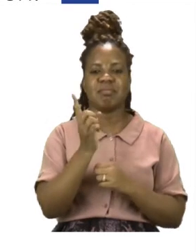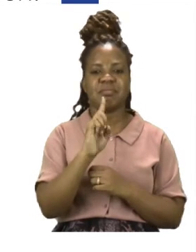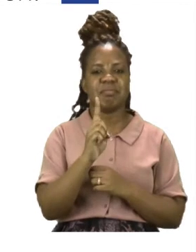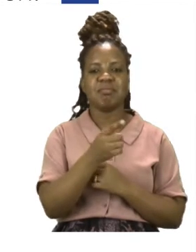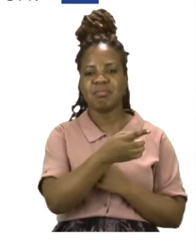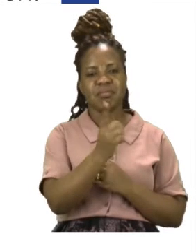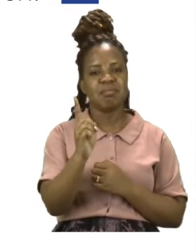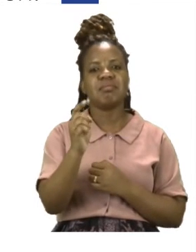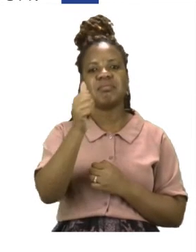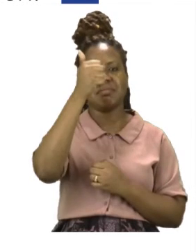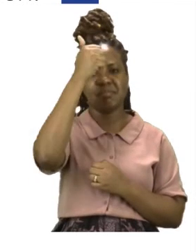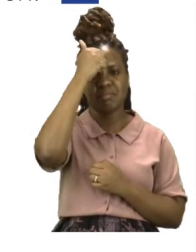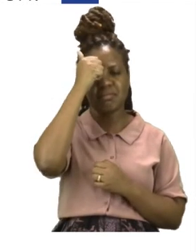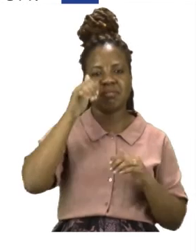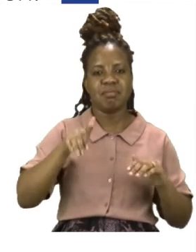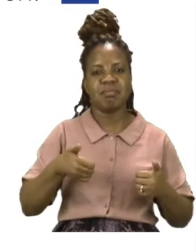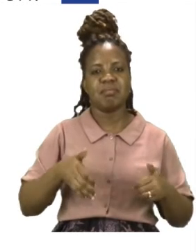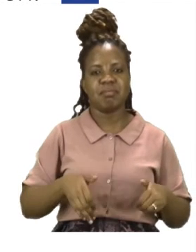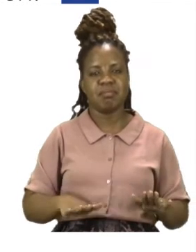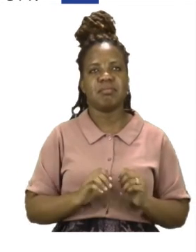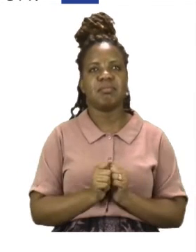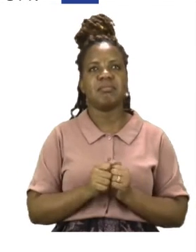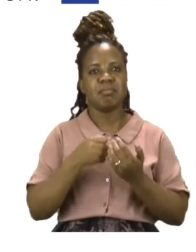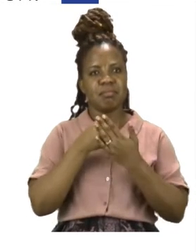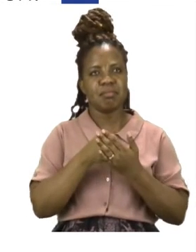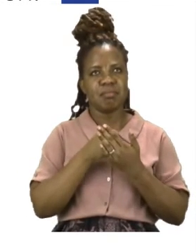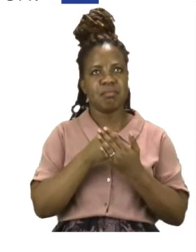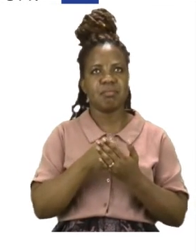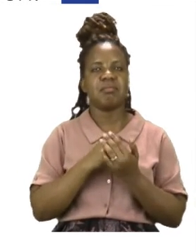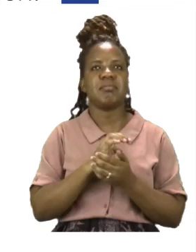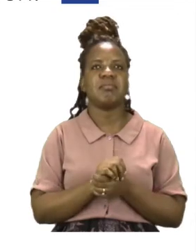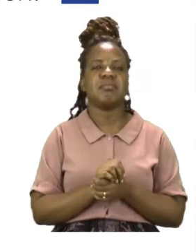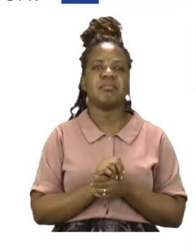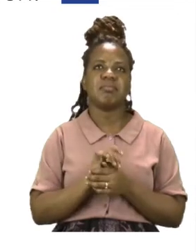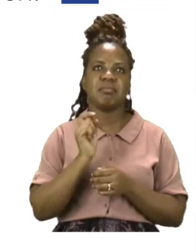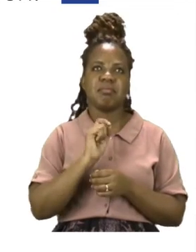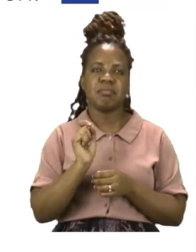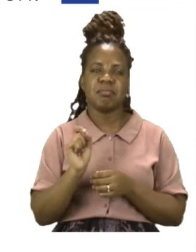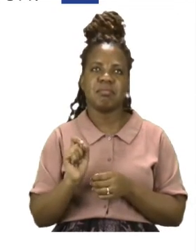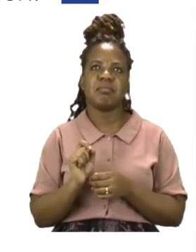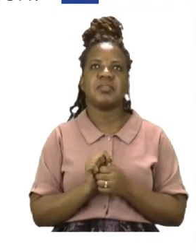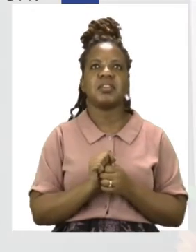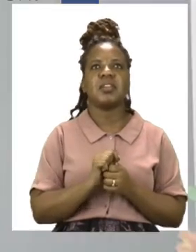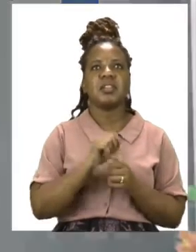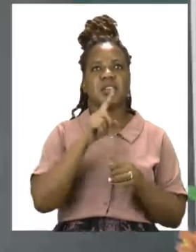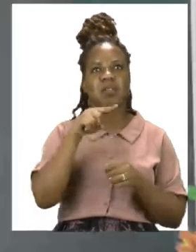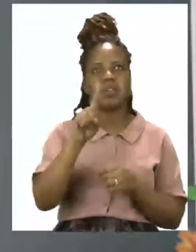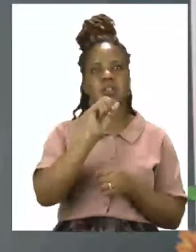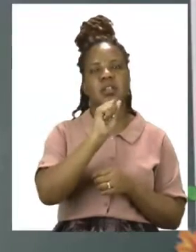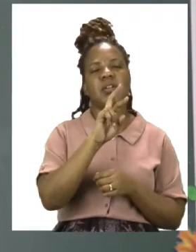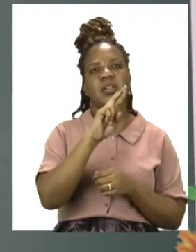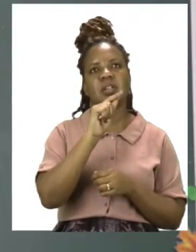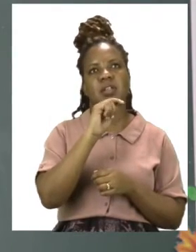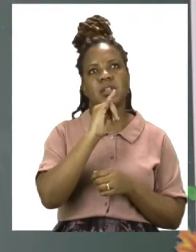girls. Try hard to match the article and use different articles to see if it makes sense. So take your time with this